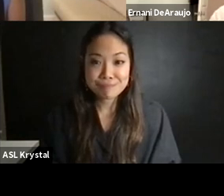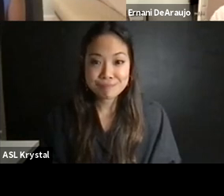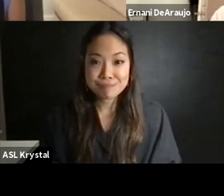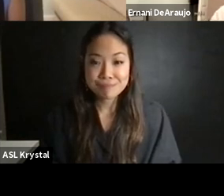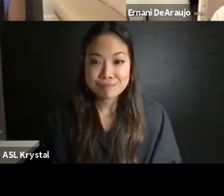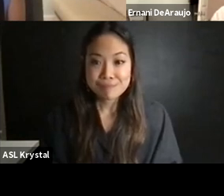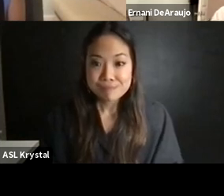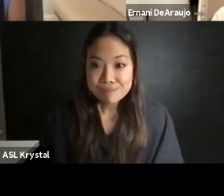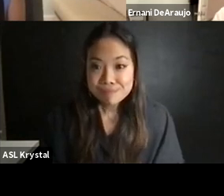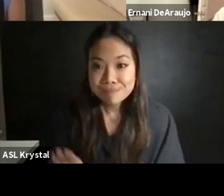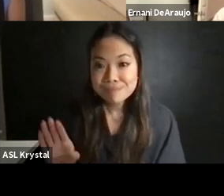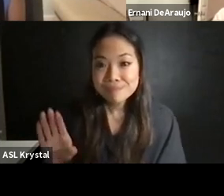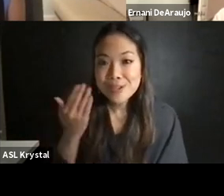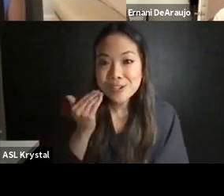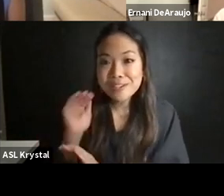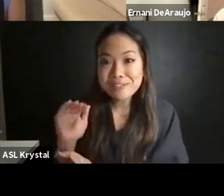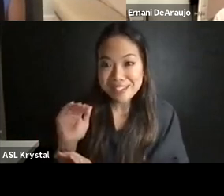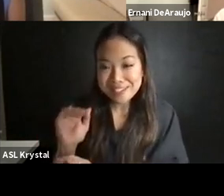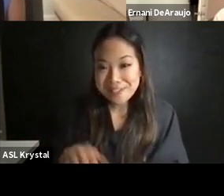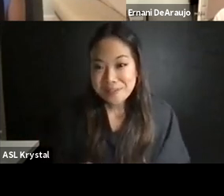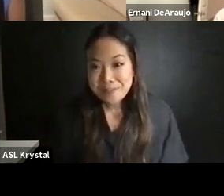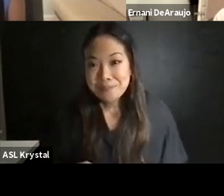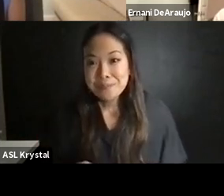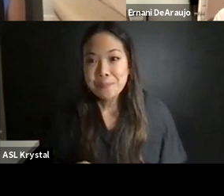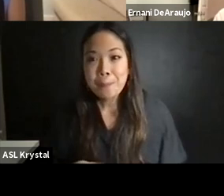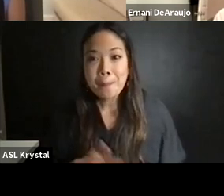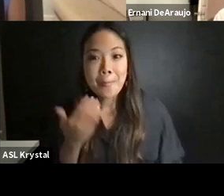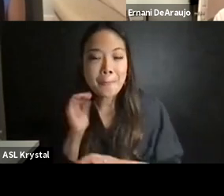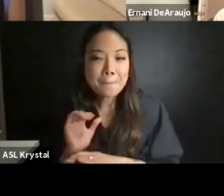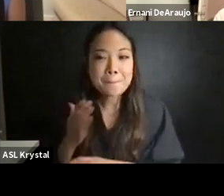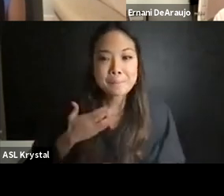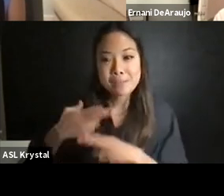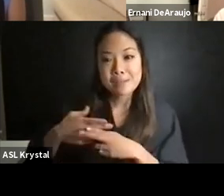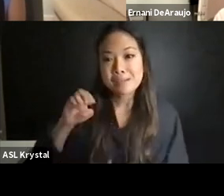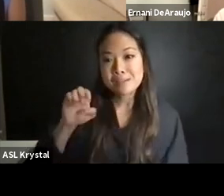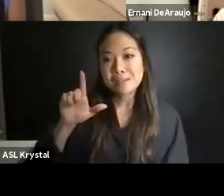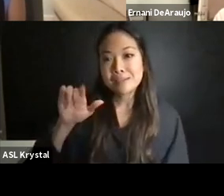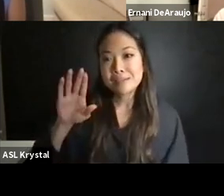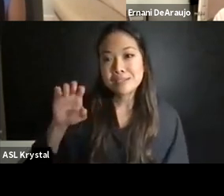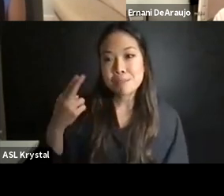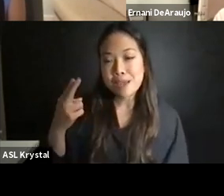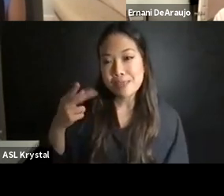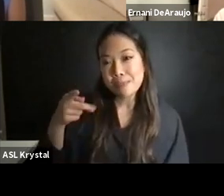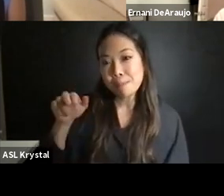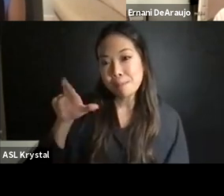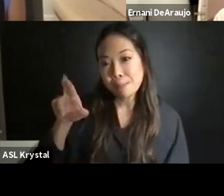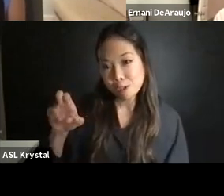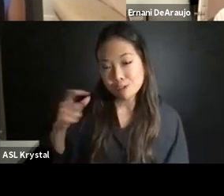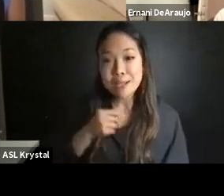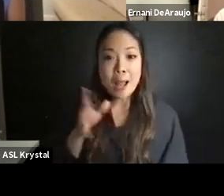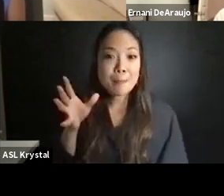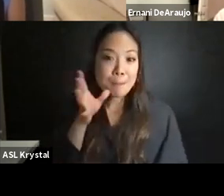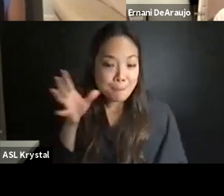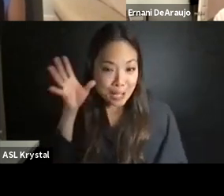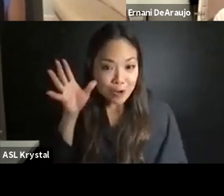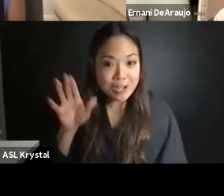good evening evening good evening my name is elizabeth pierce i am a parent at mission hill school and i live in jamaica